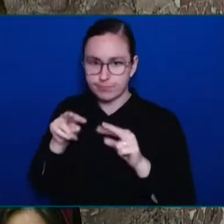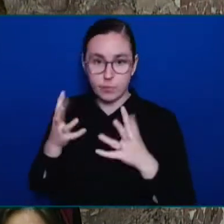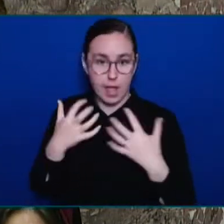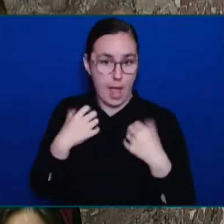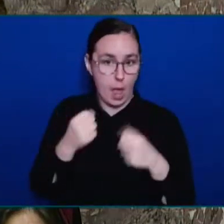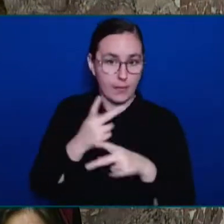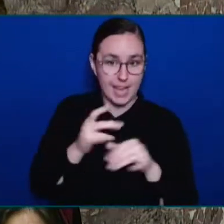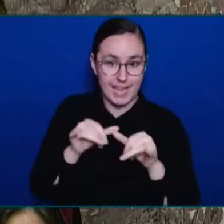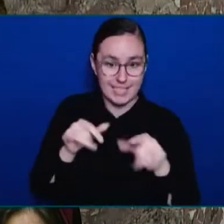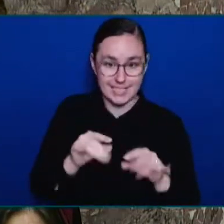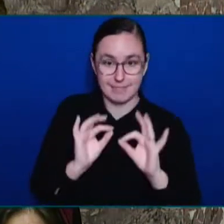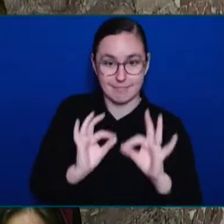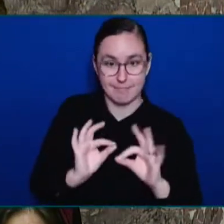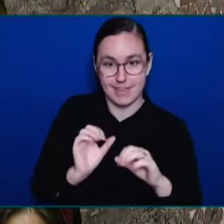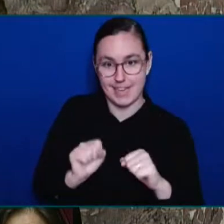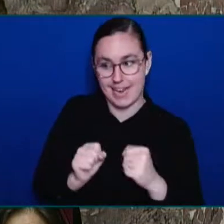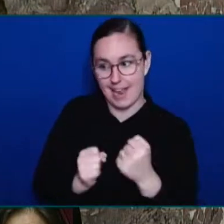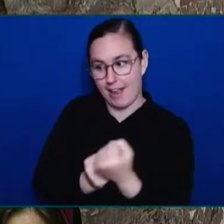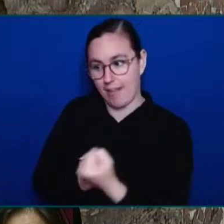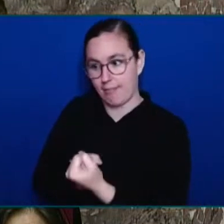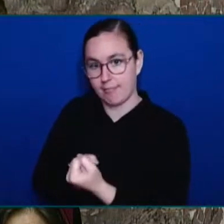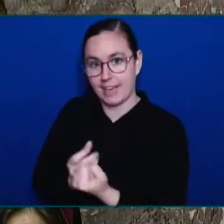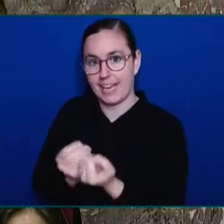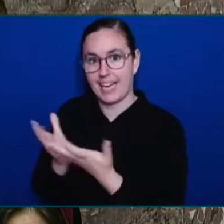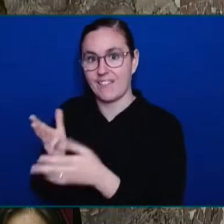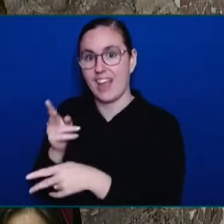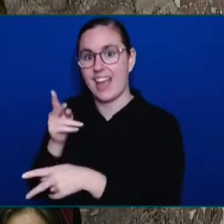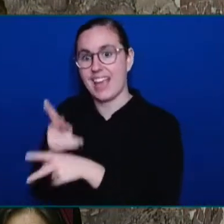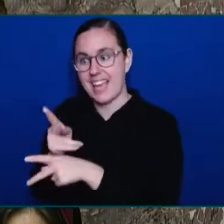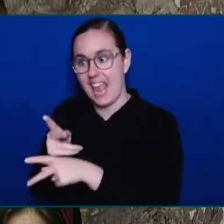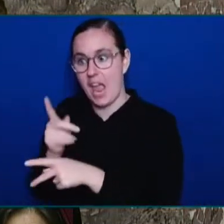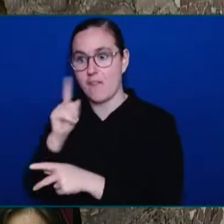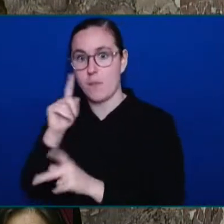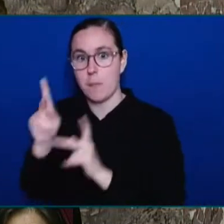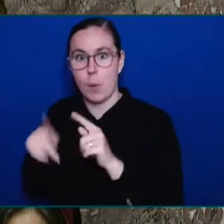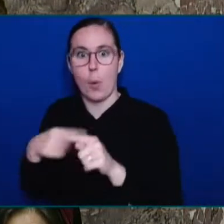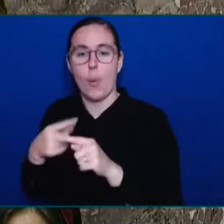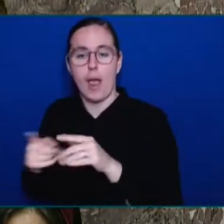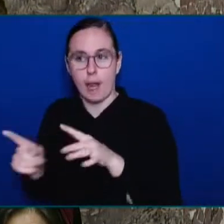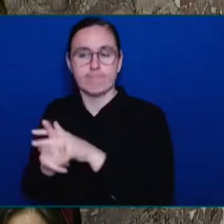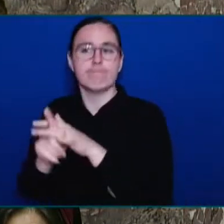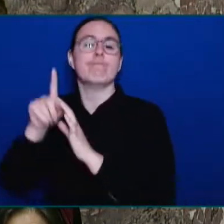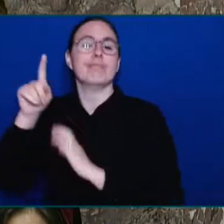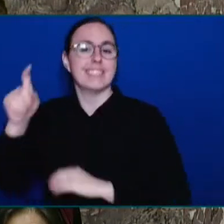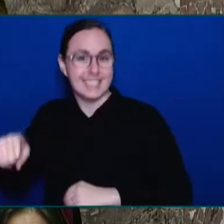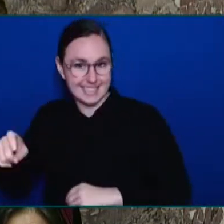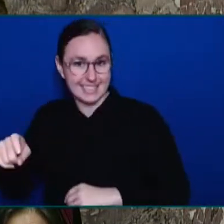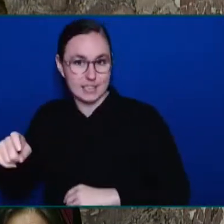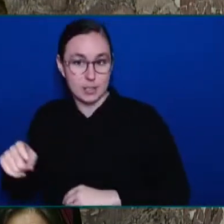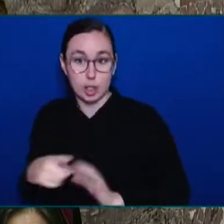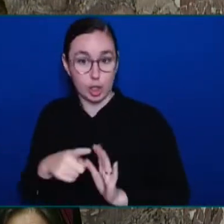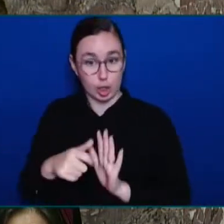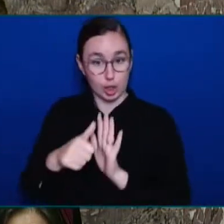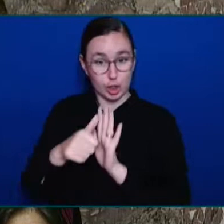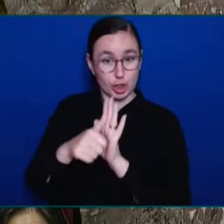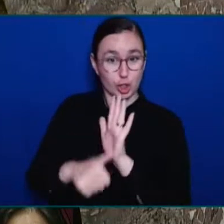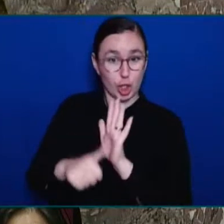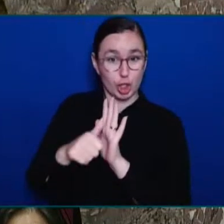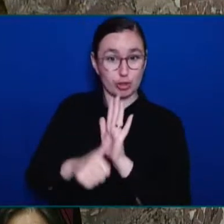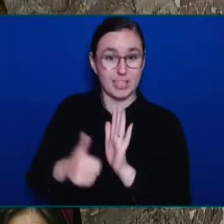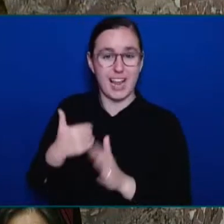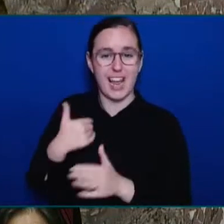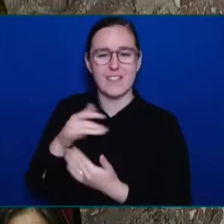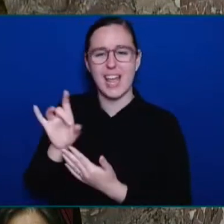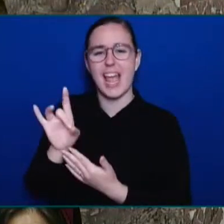on surgeries, that meant 84 different measures, Honourable Speaker, 84 different measures to reduce wait times,